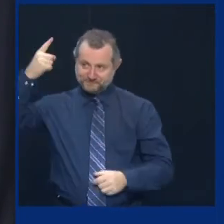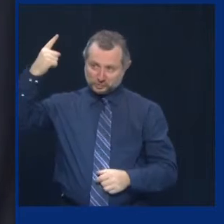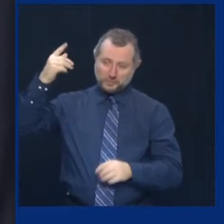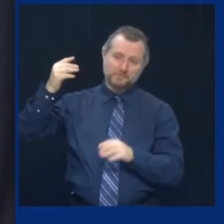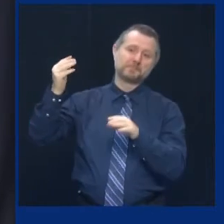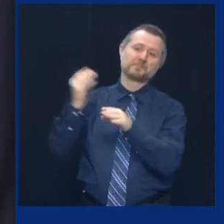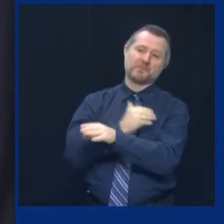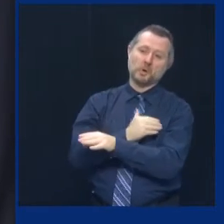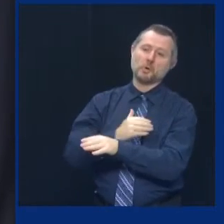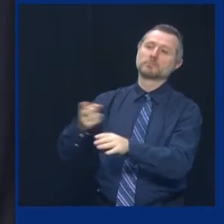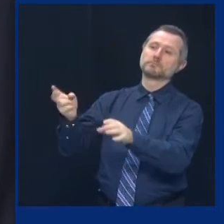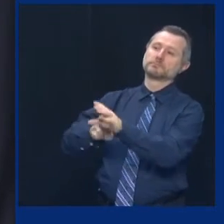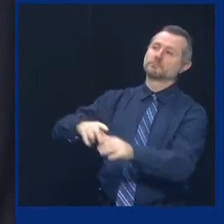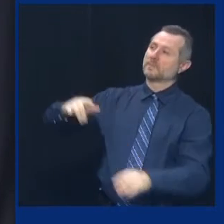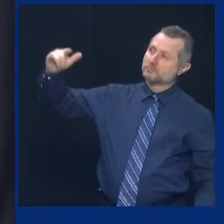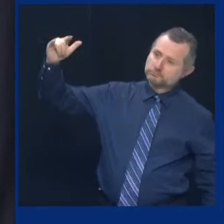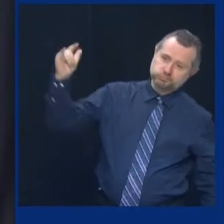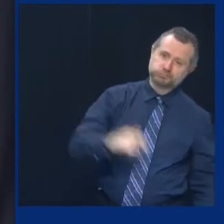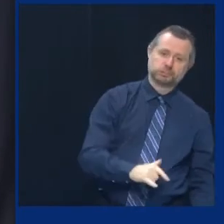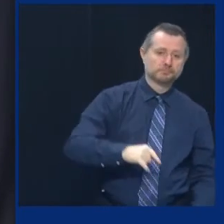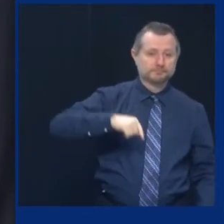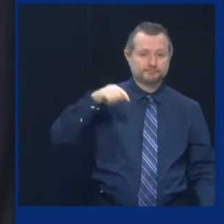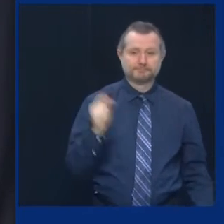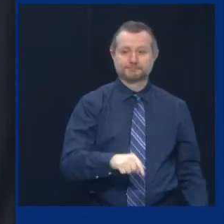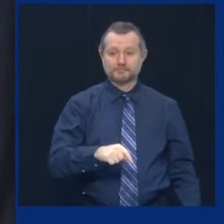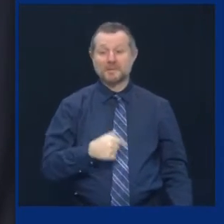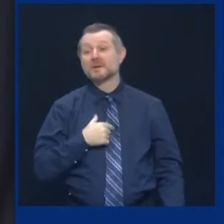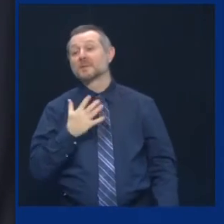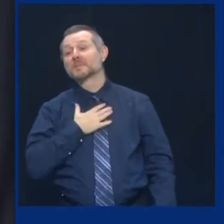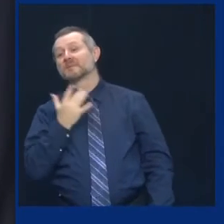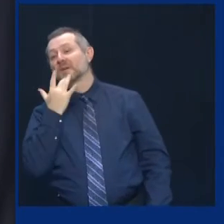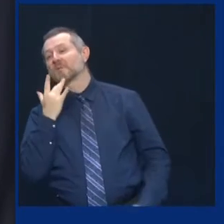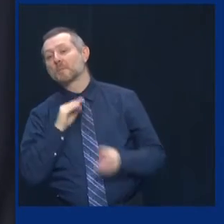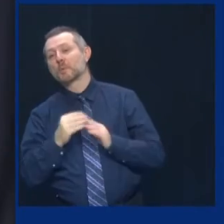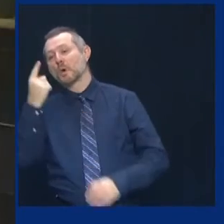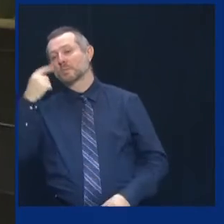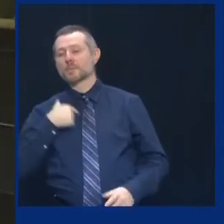flight. Best would be halt. You're right there, Peter.